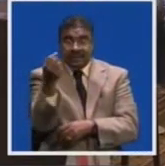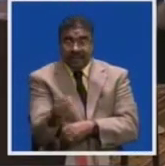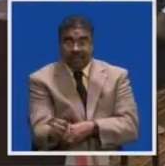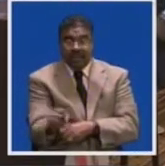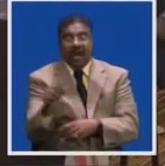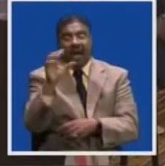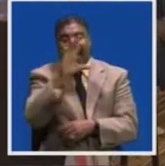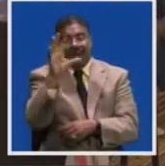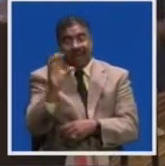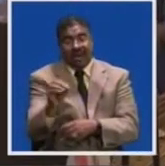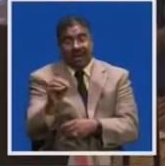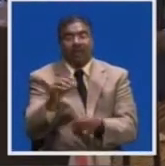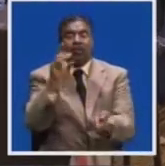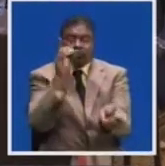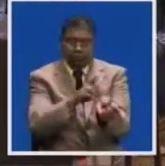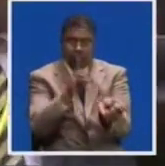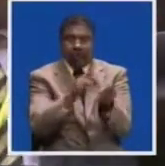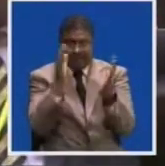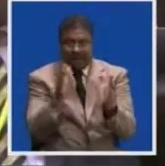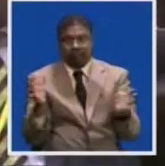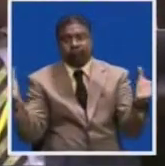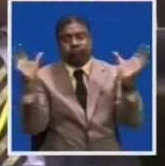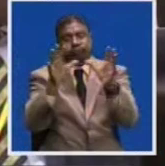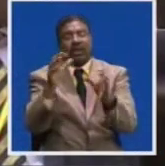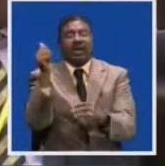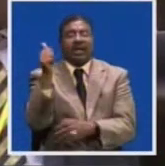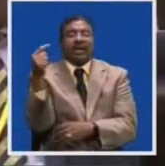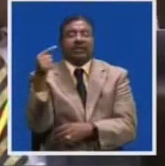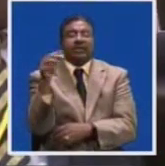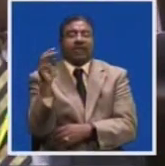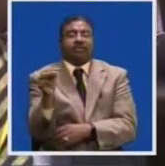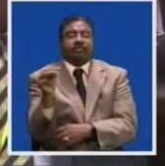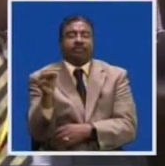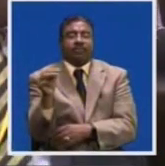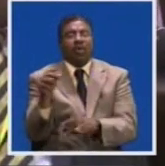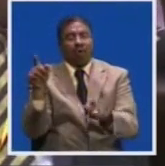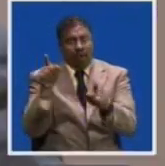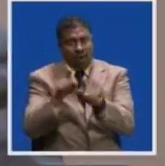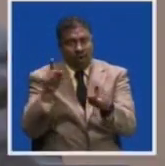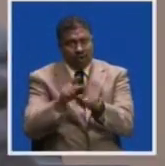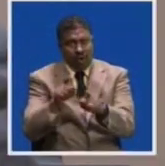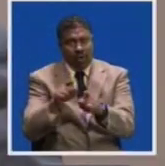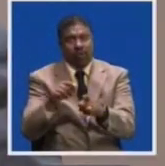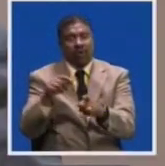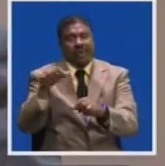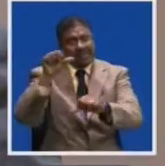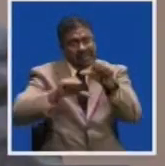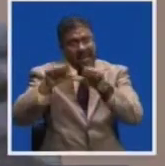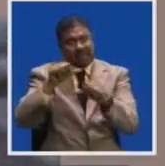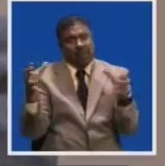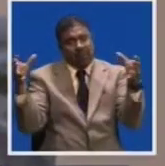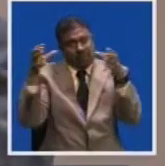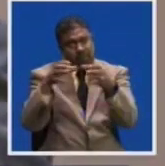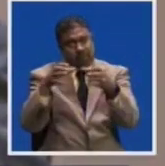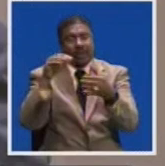Africa College of Physicians Annual General Meeting and 4th Scientific Conference in Livingstone. We need to know the